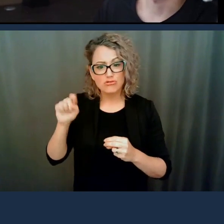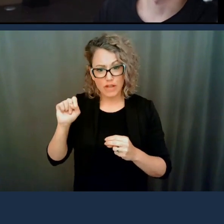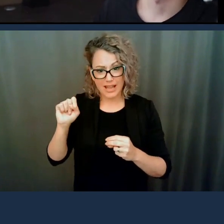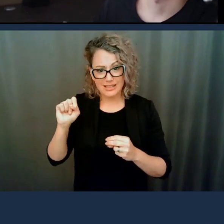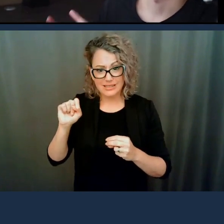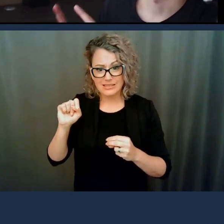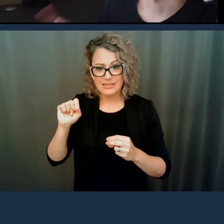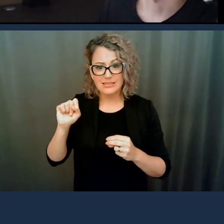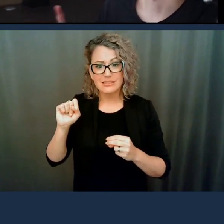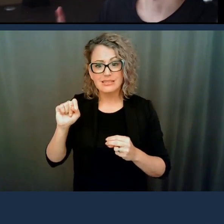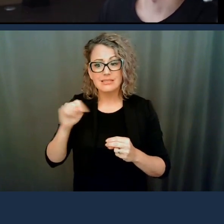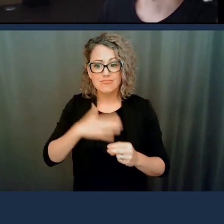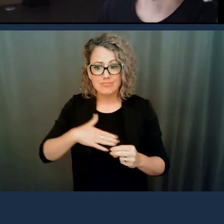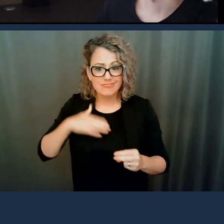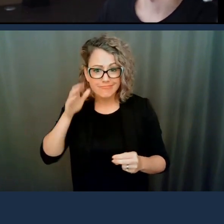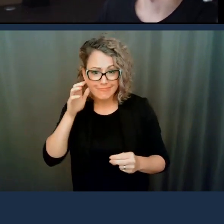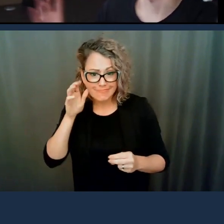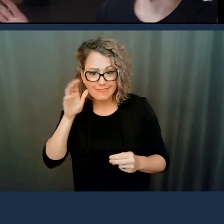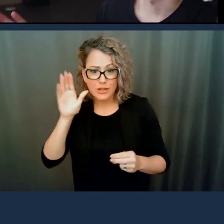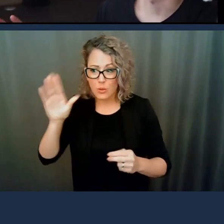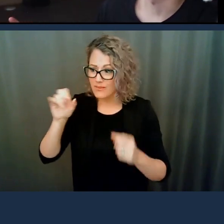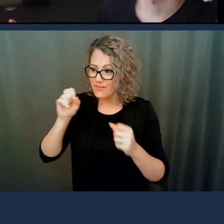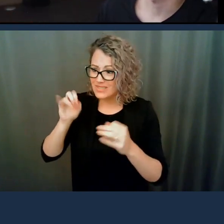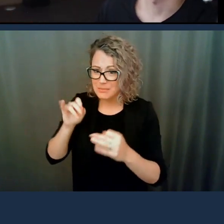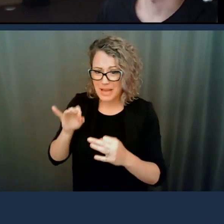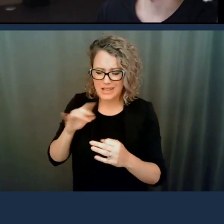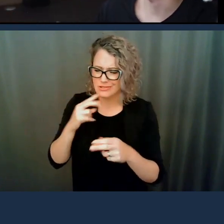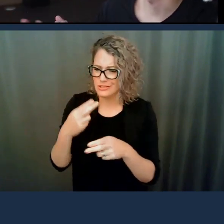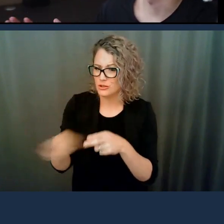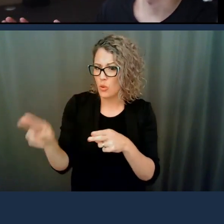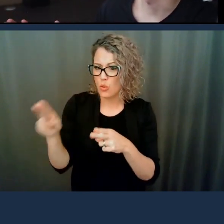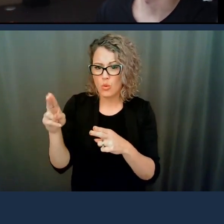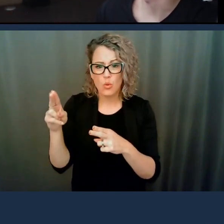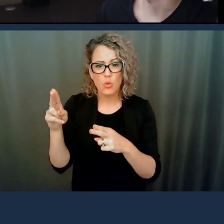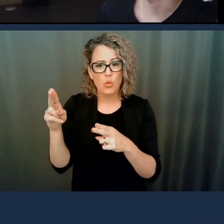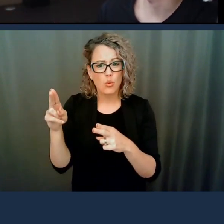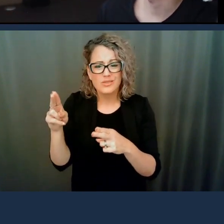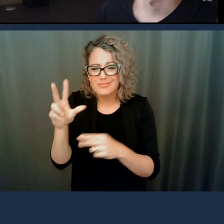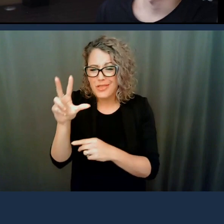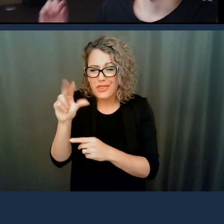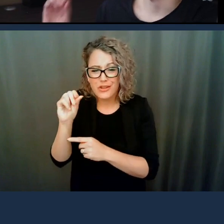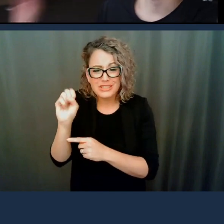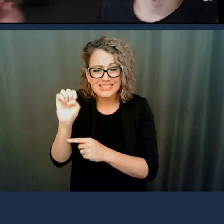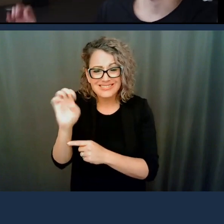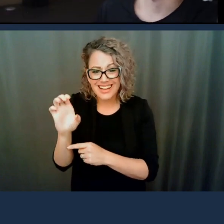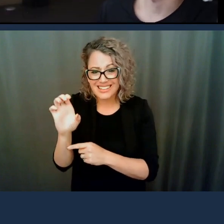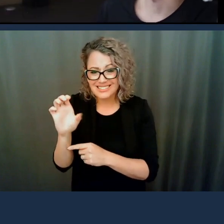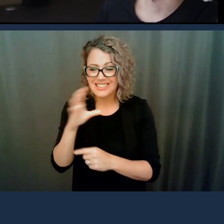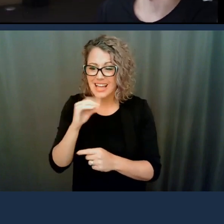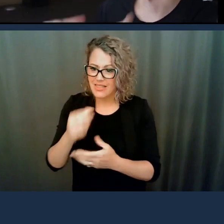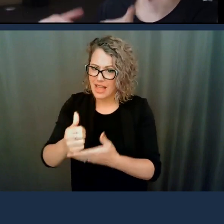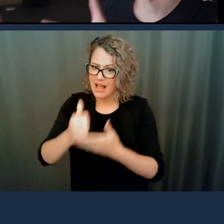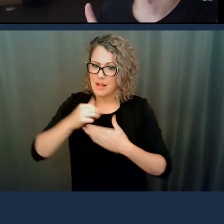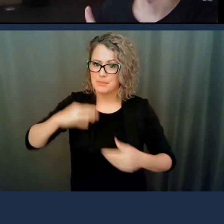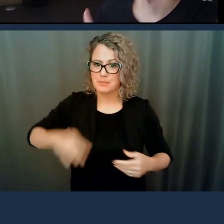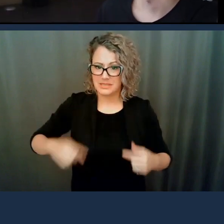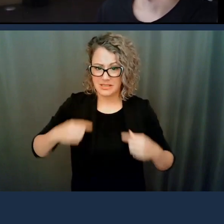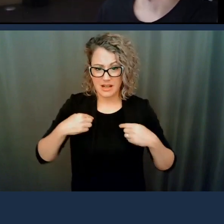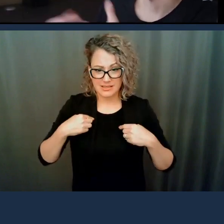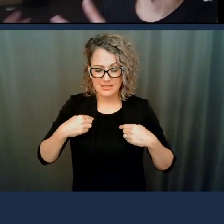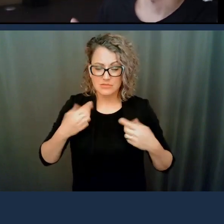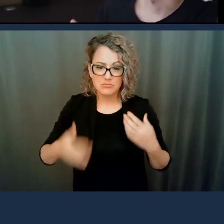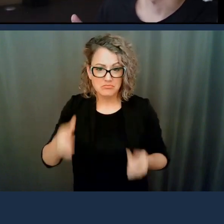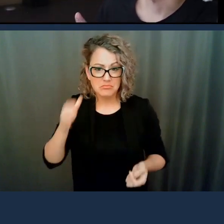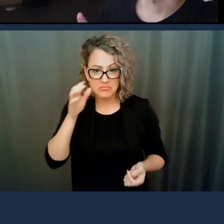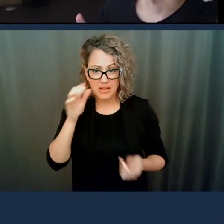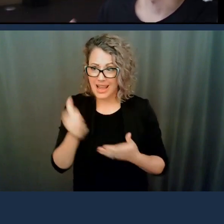to hear your thoughts on this show. It's a very short survey. It doesn't take more than 30 seconds. And it really helps us out because, as you've probably heard, everything